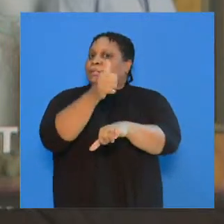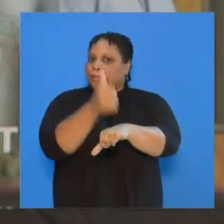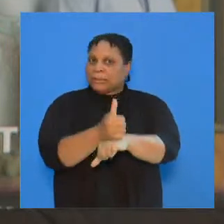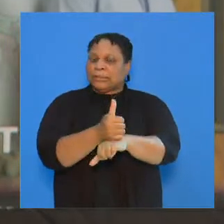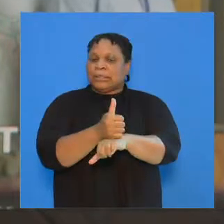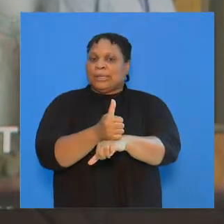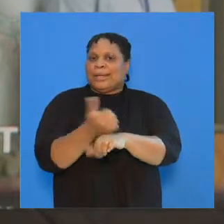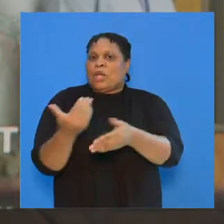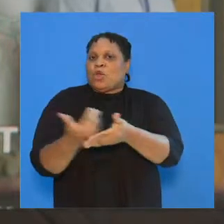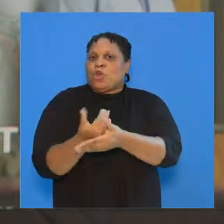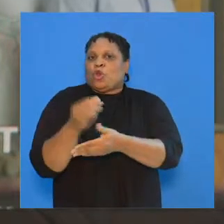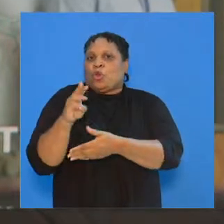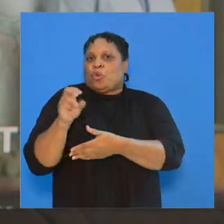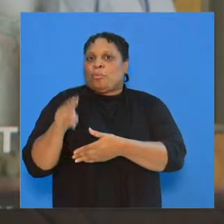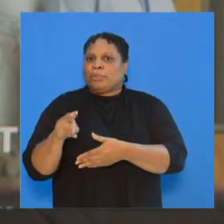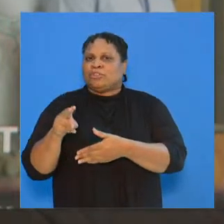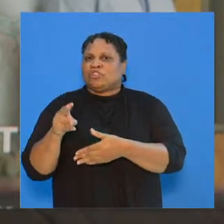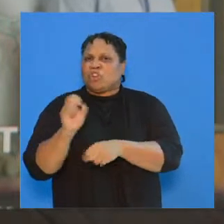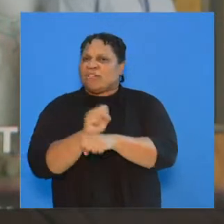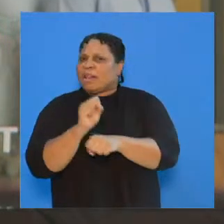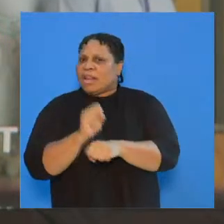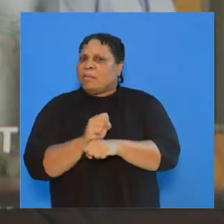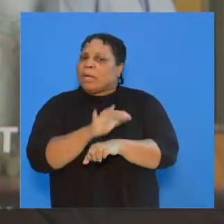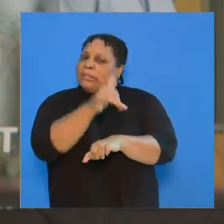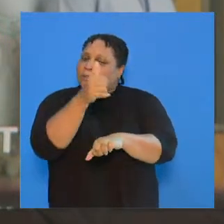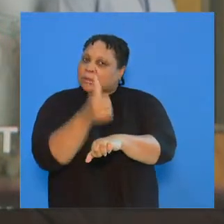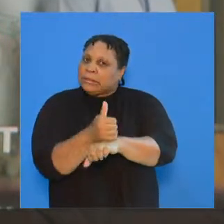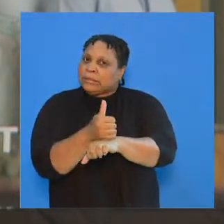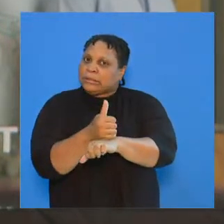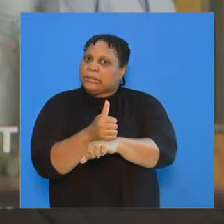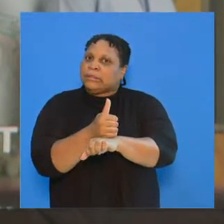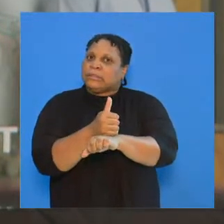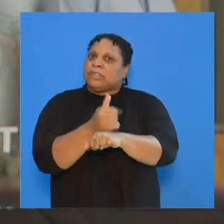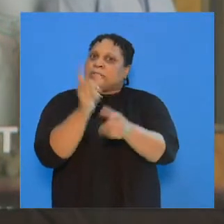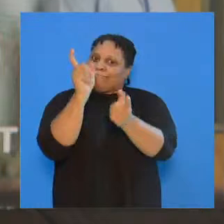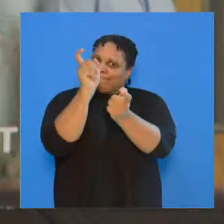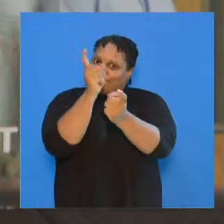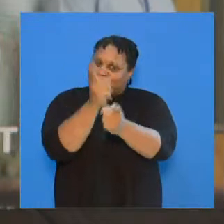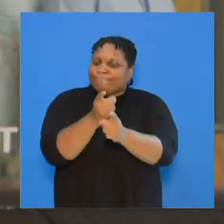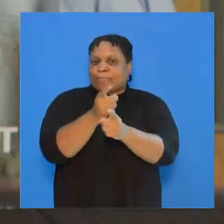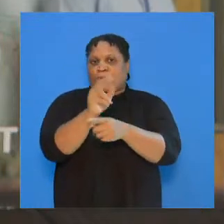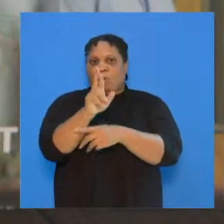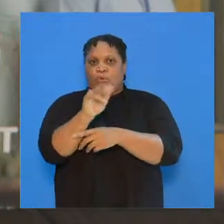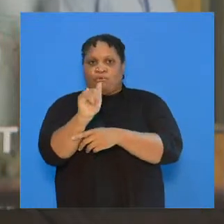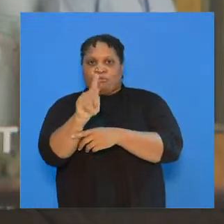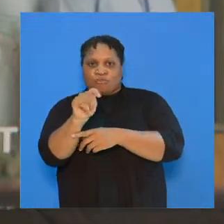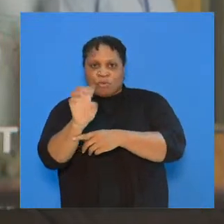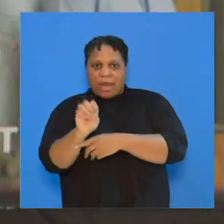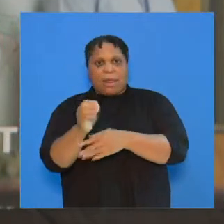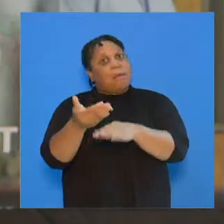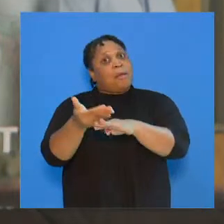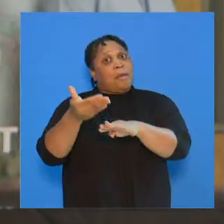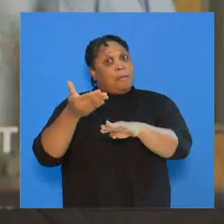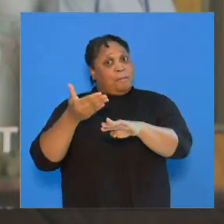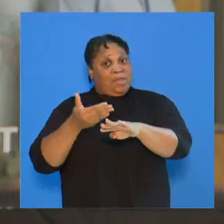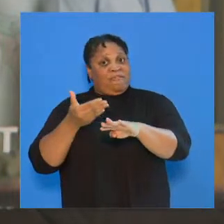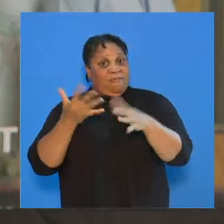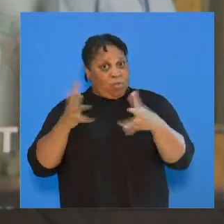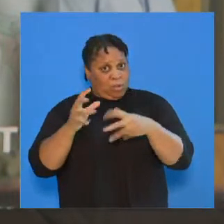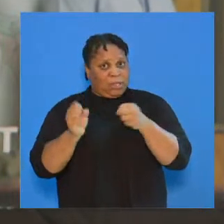Minister of Labor is looking to establish the actual living wage rate before the end of this